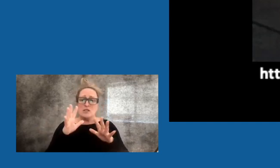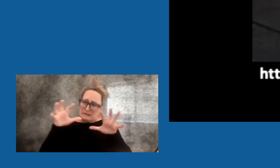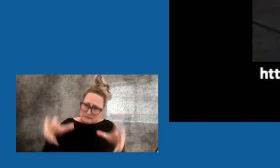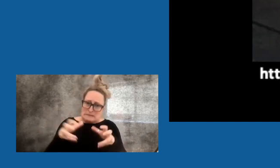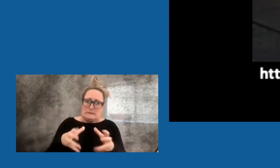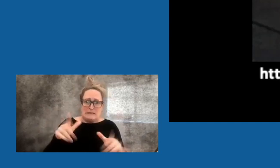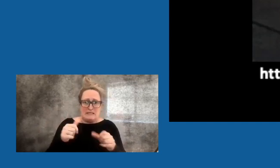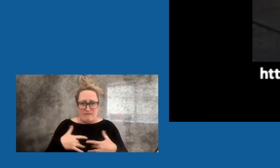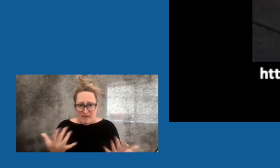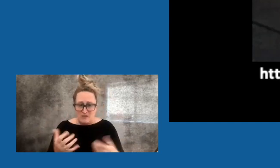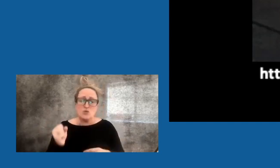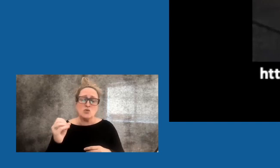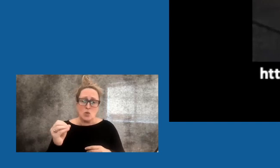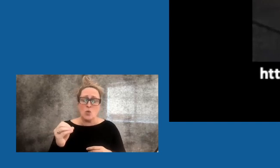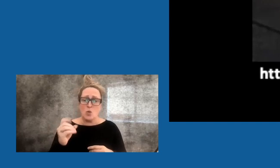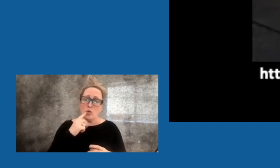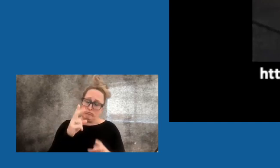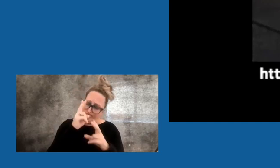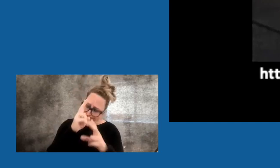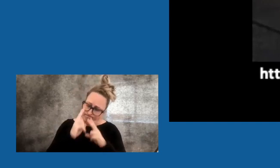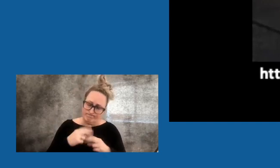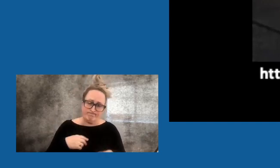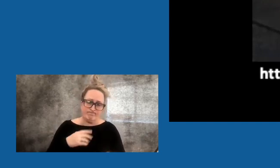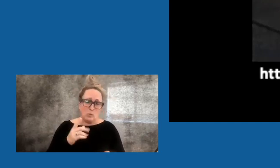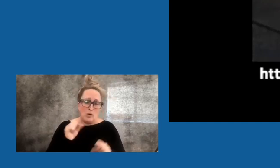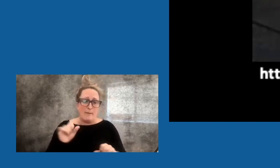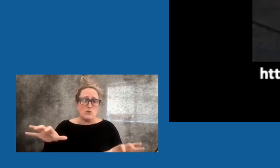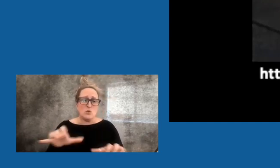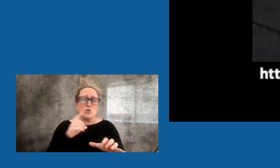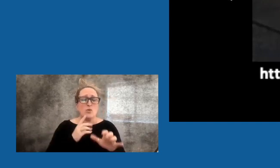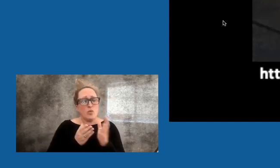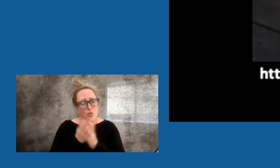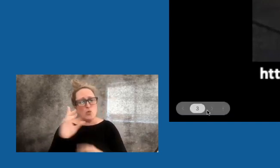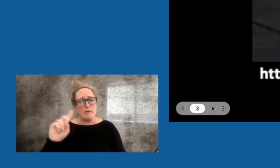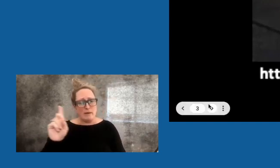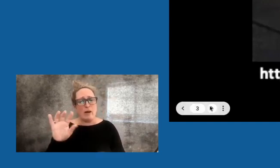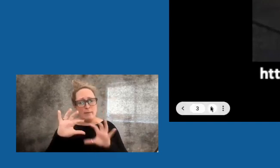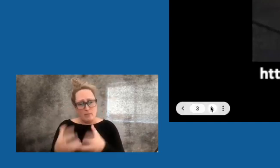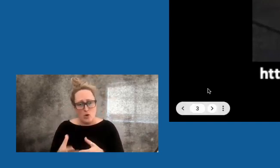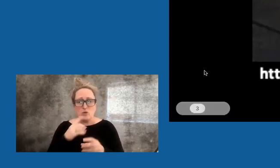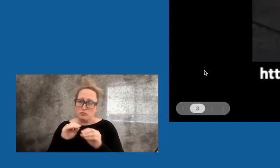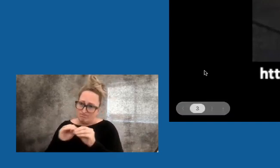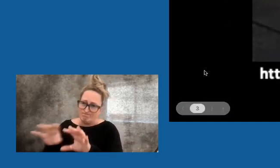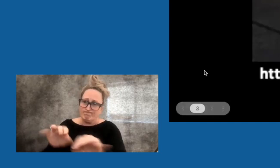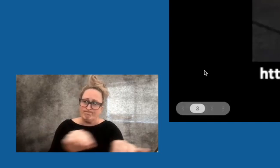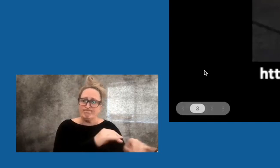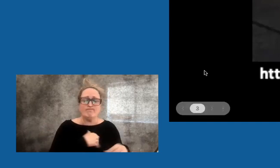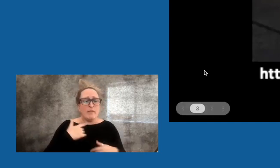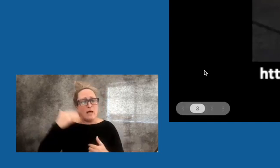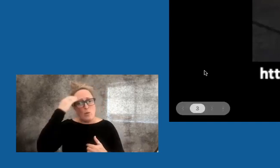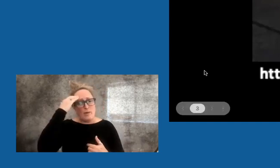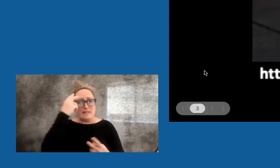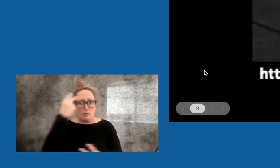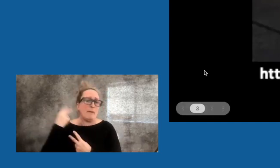on. So we're honored that we are able to do this through the Democratic Party to spread that awareness and